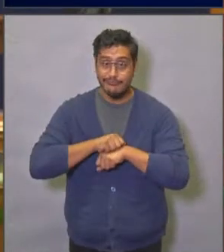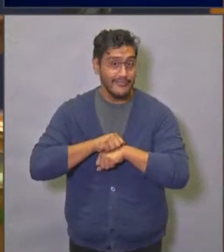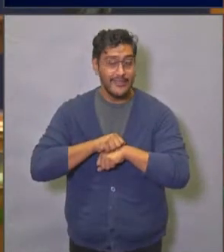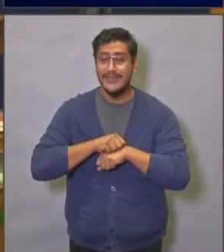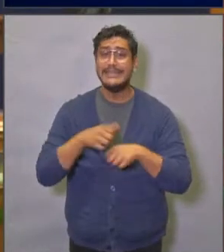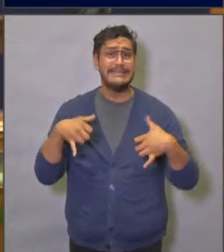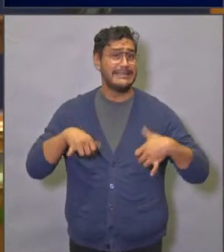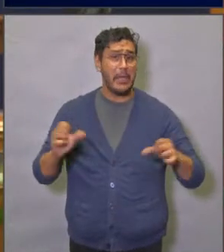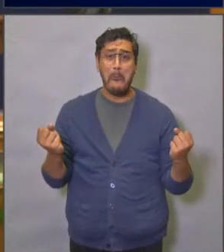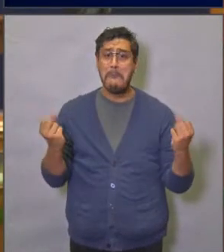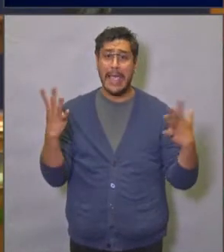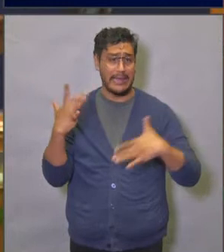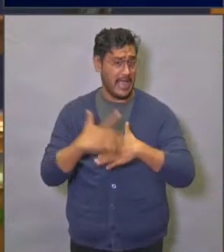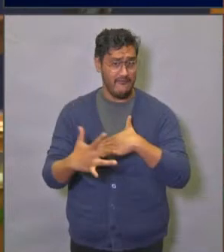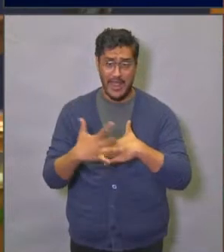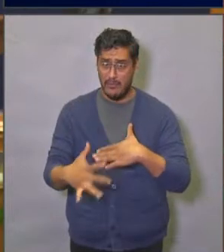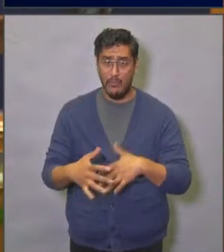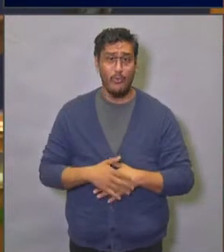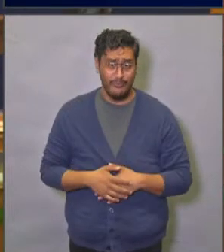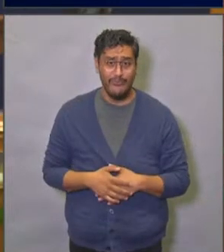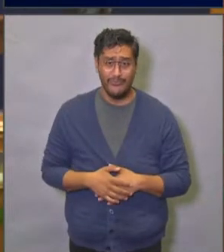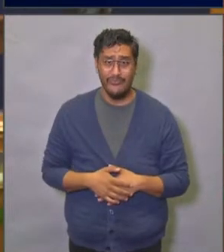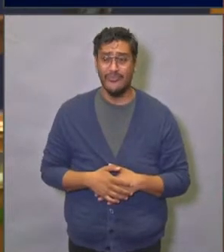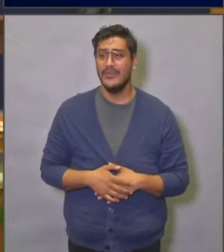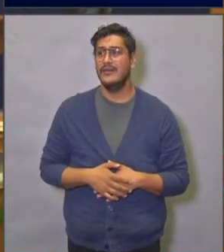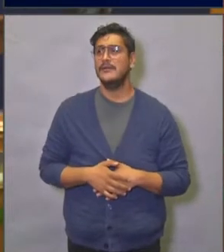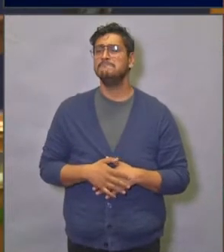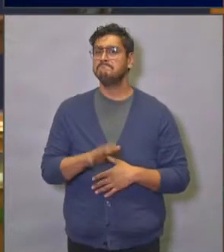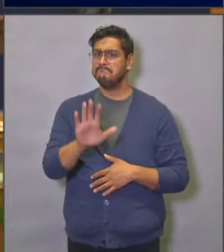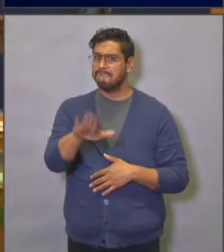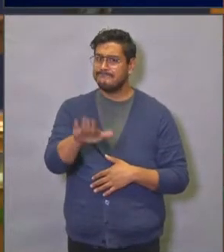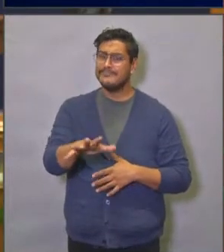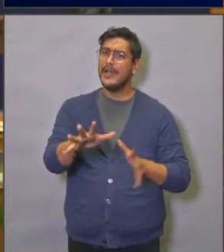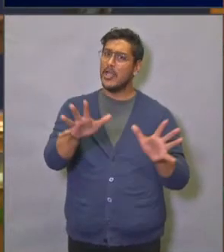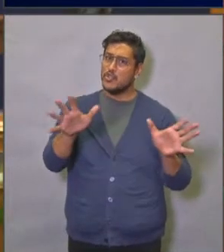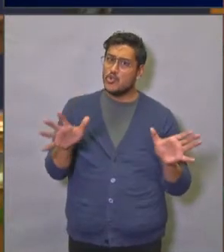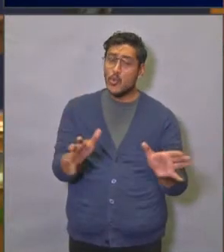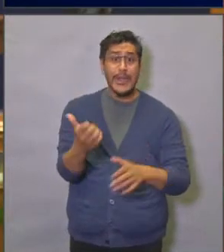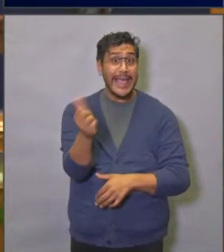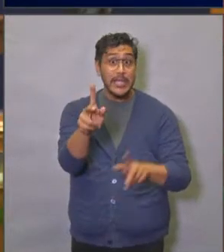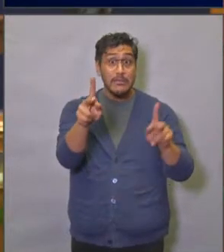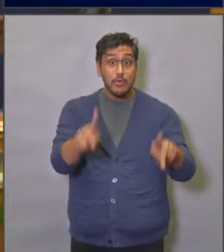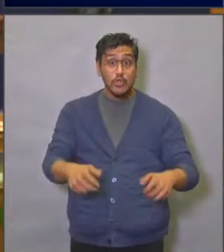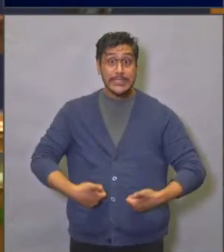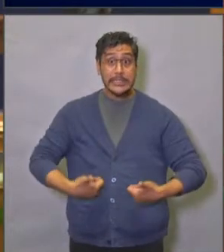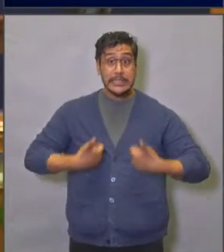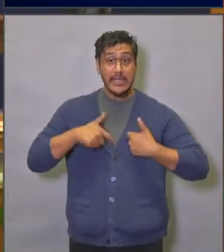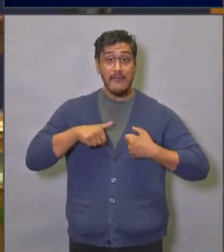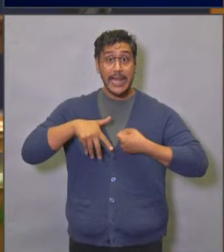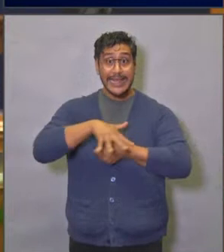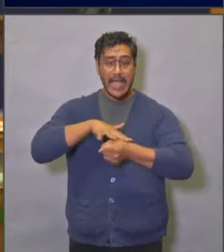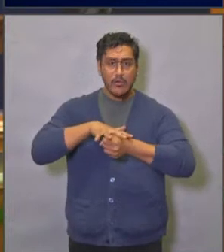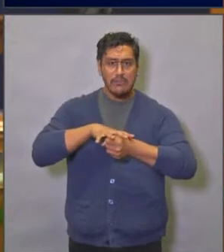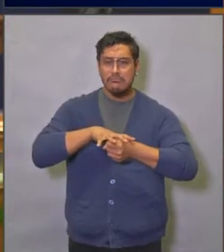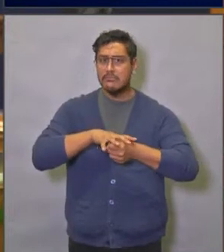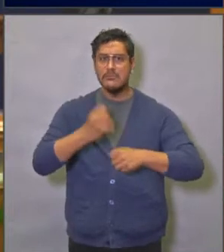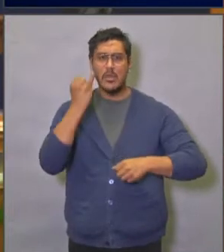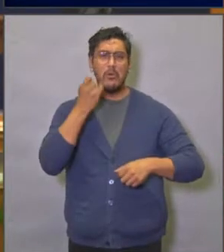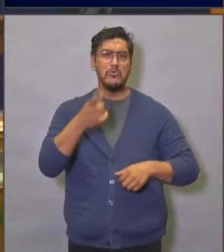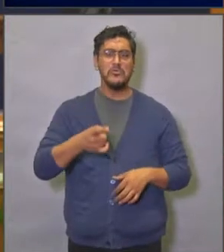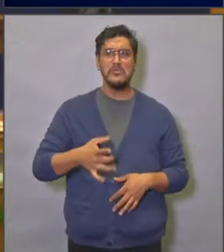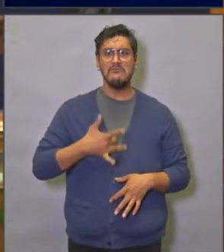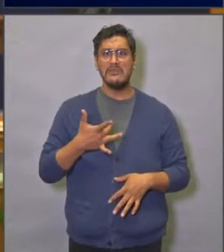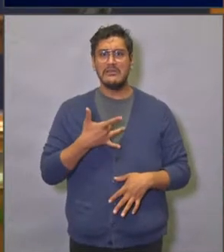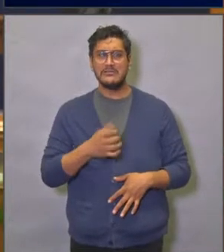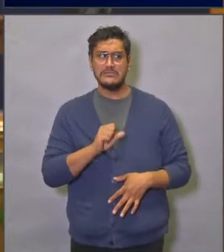know at the city testing sites. We would very much encourage any LA County resident who has symptoms of COVID